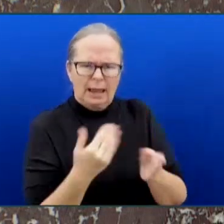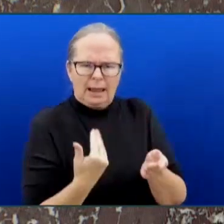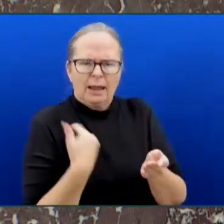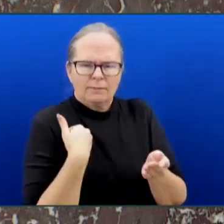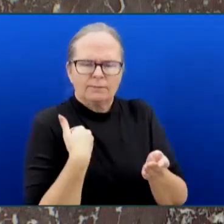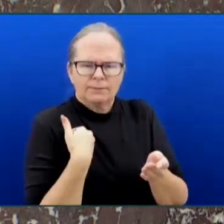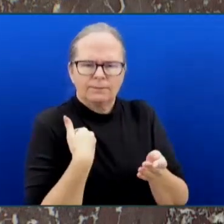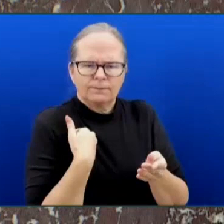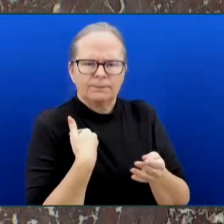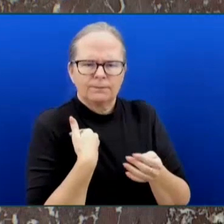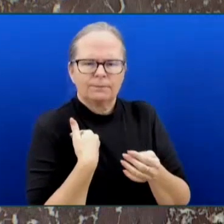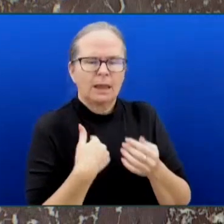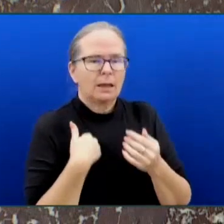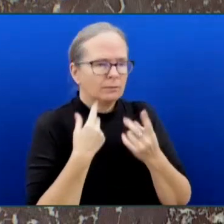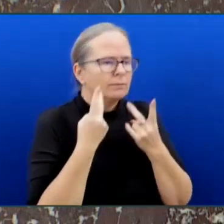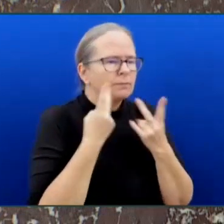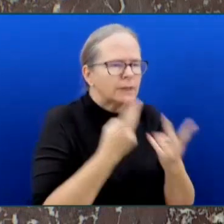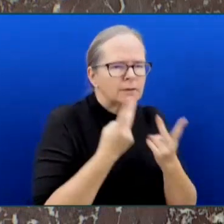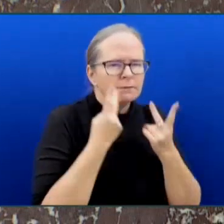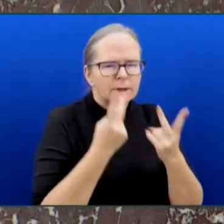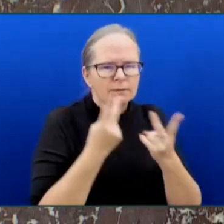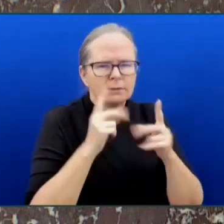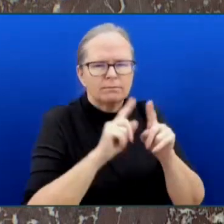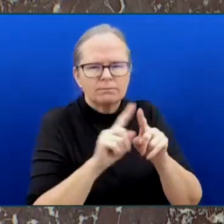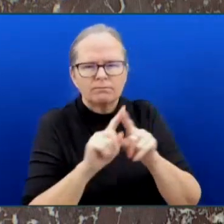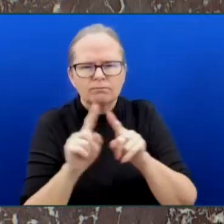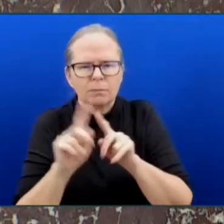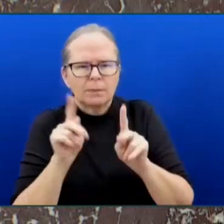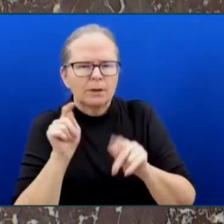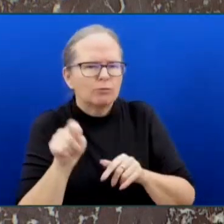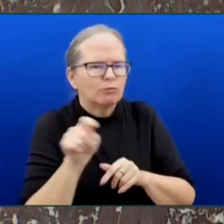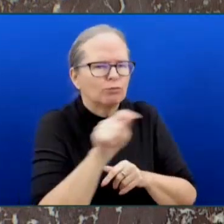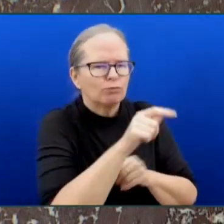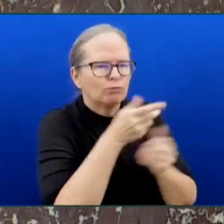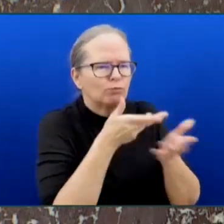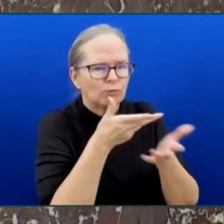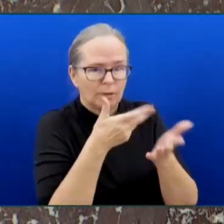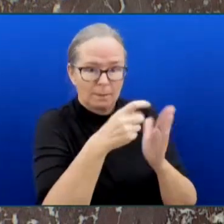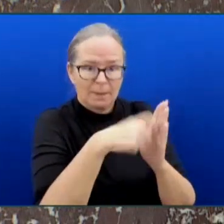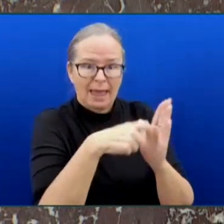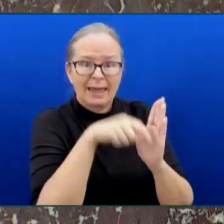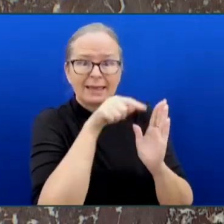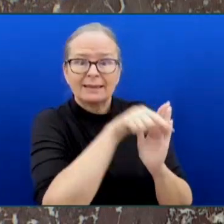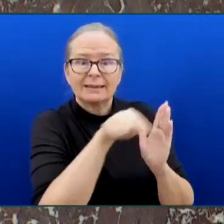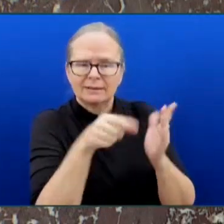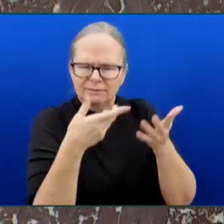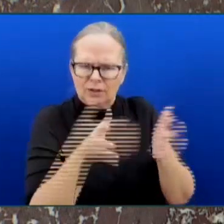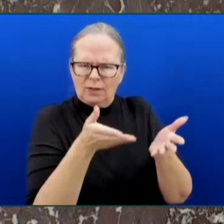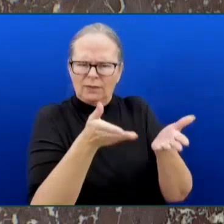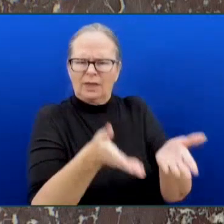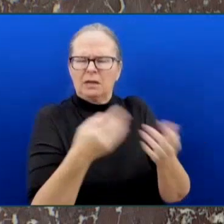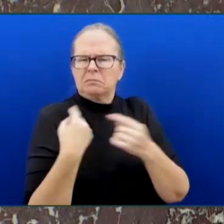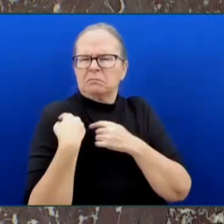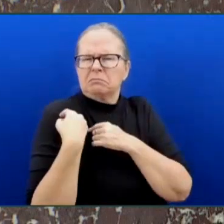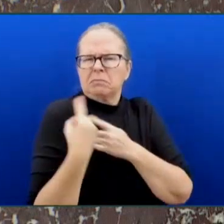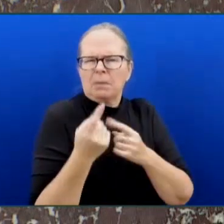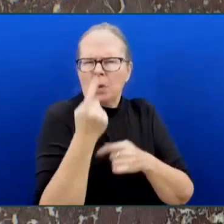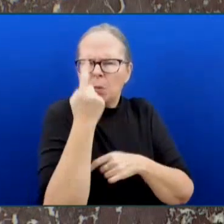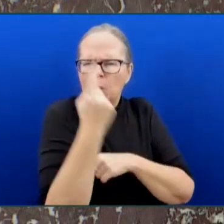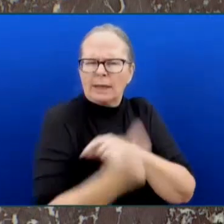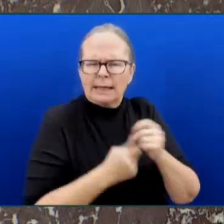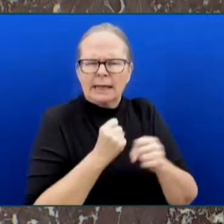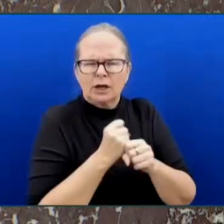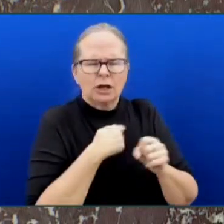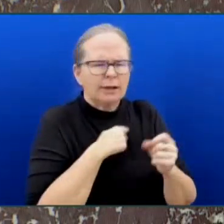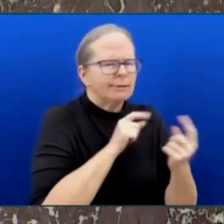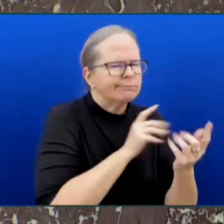conversations with existing mines in British Columbia over the last year, as well as with proponents seeking to start new